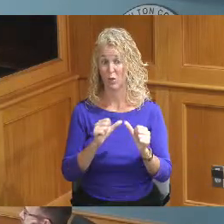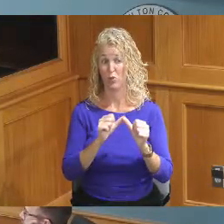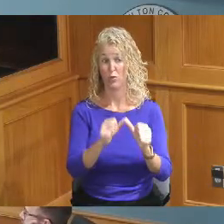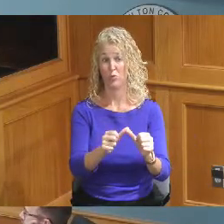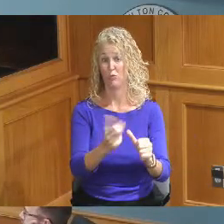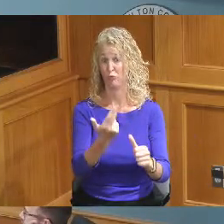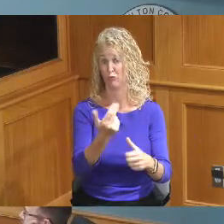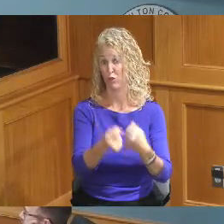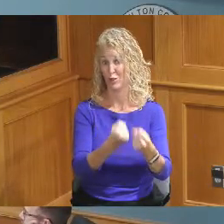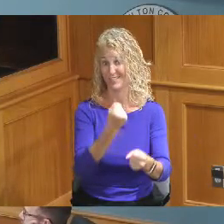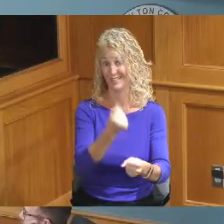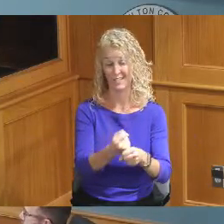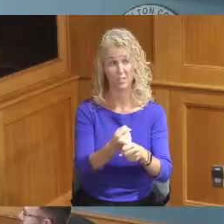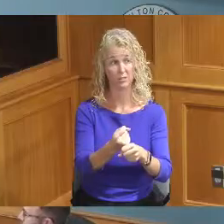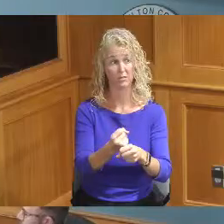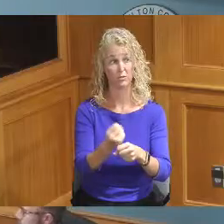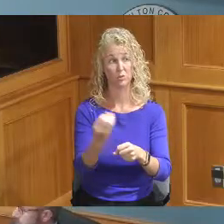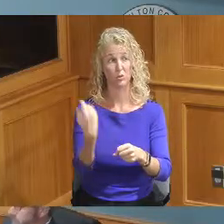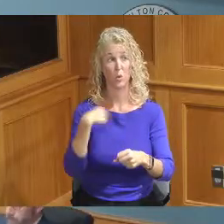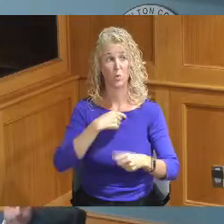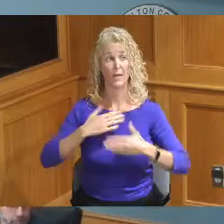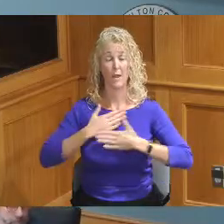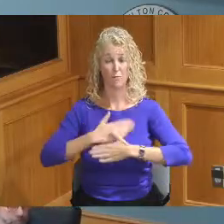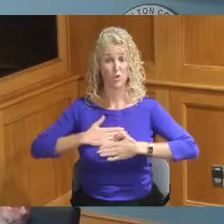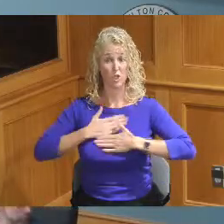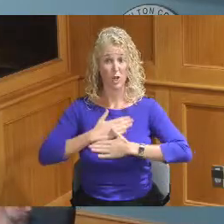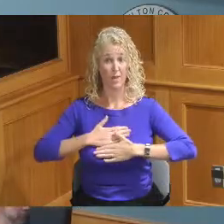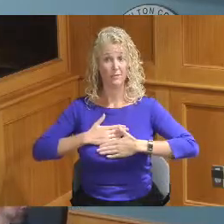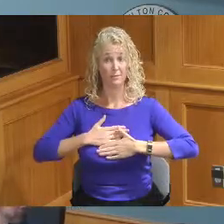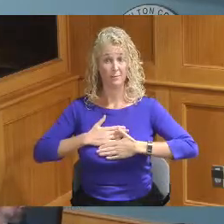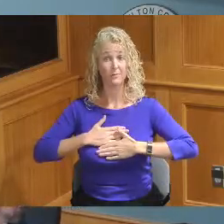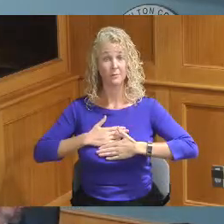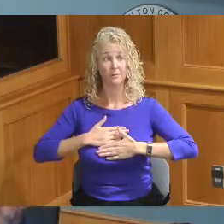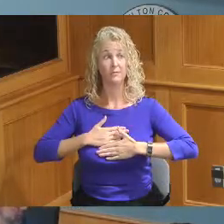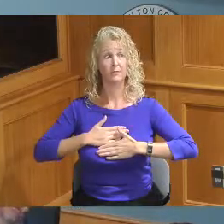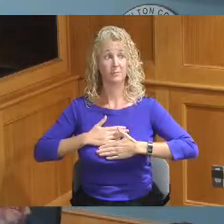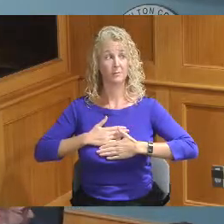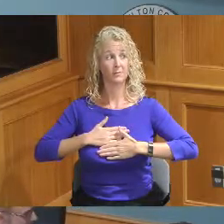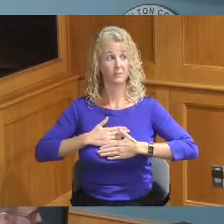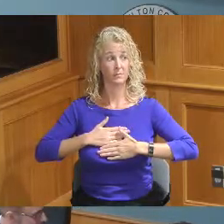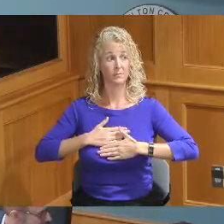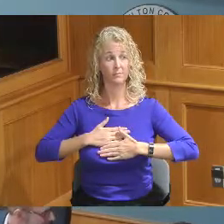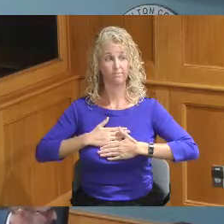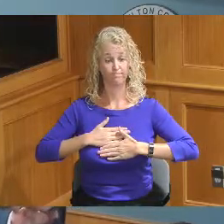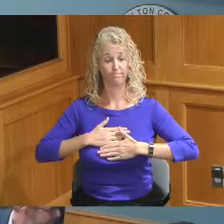decade or more to come. And so we're appreciative of that. We appreciate the